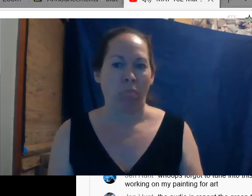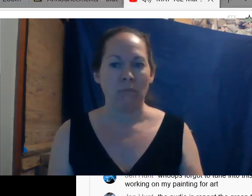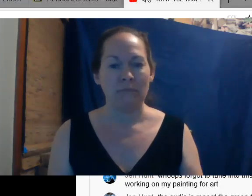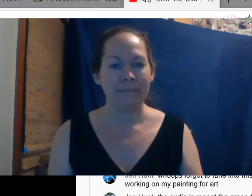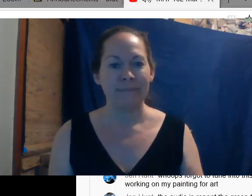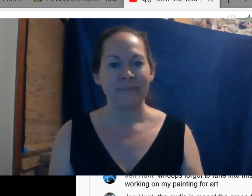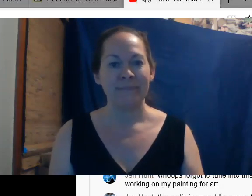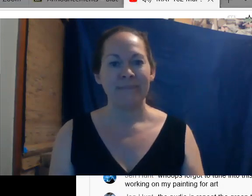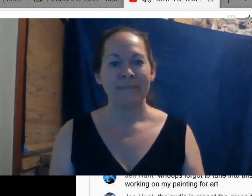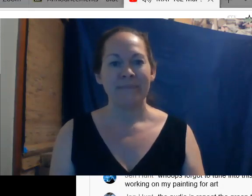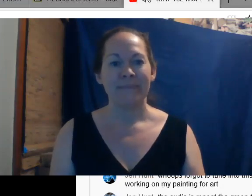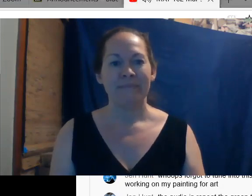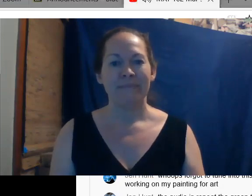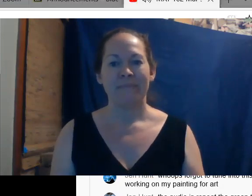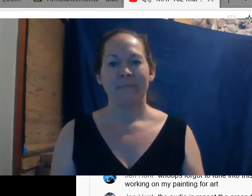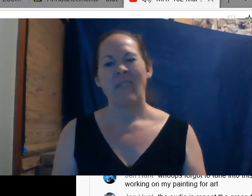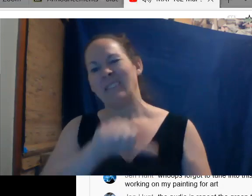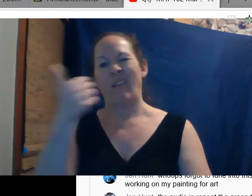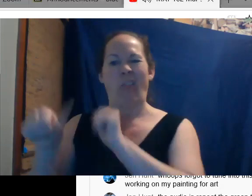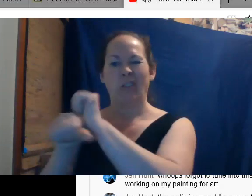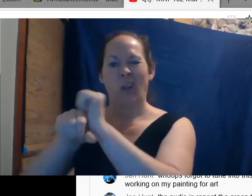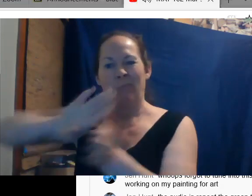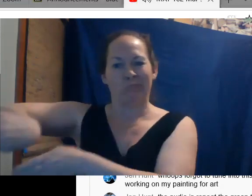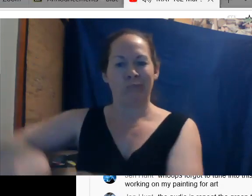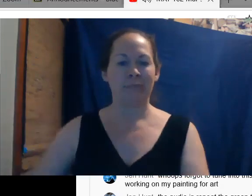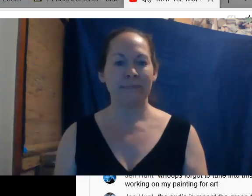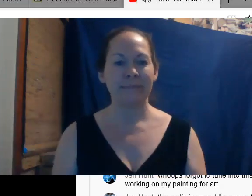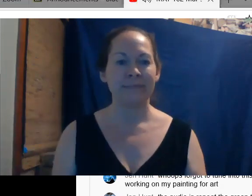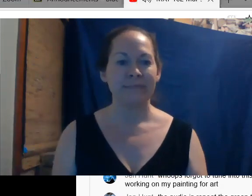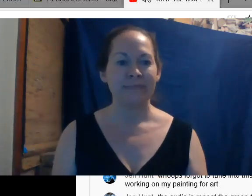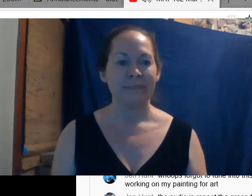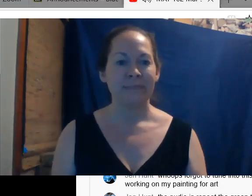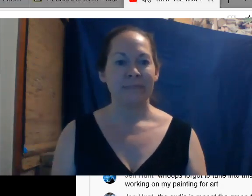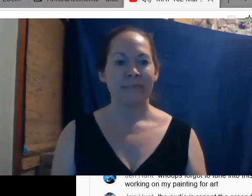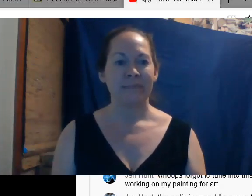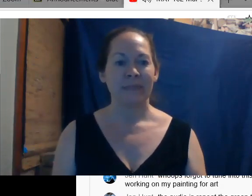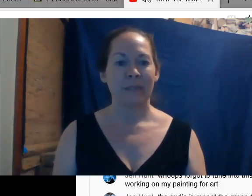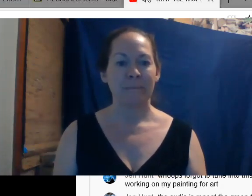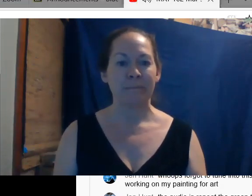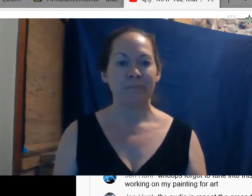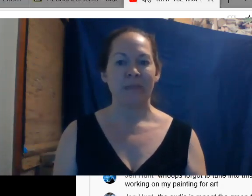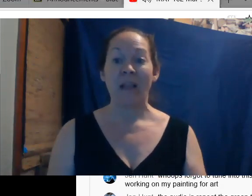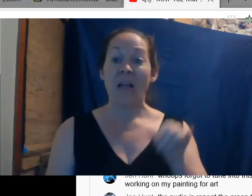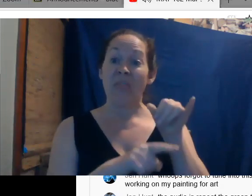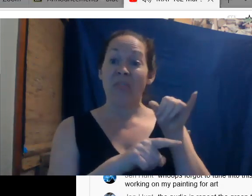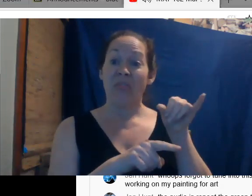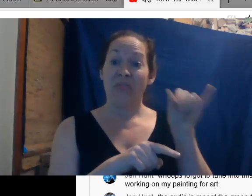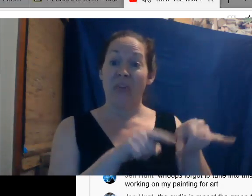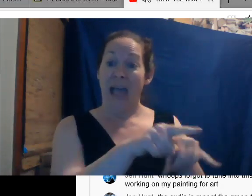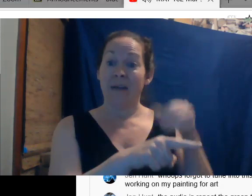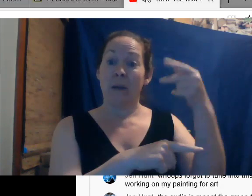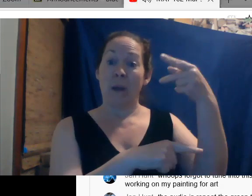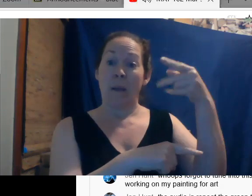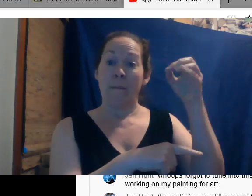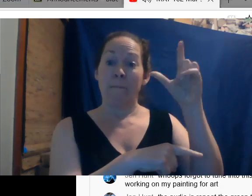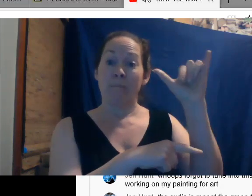And that's going to be part of our job, is determining when we can't do it. And so monomials are what lets us do the greatest